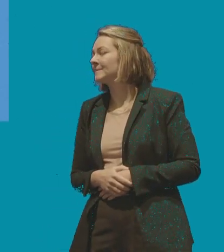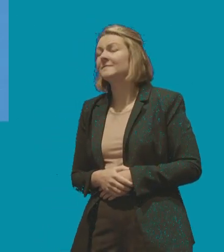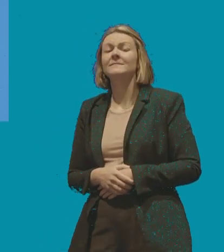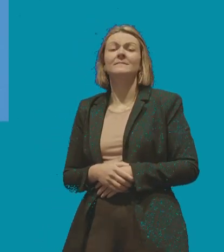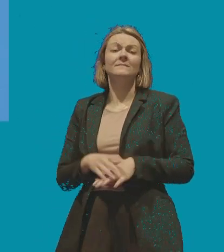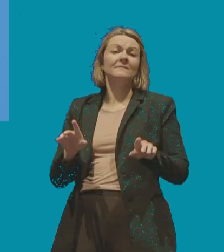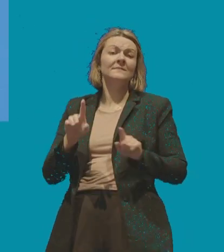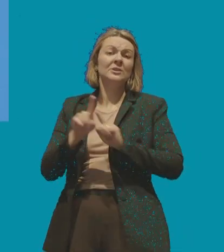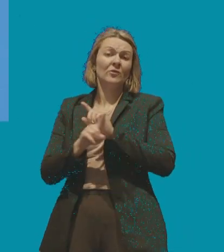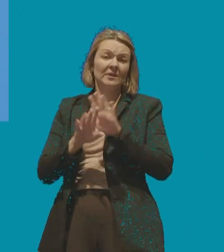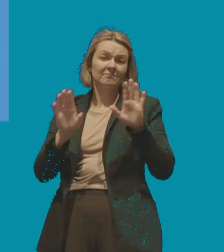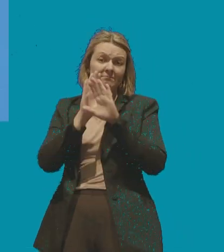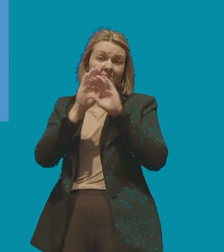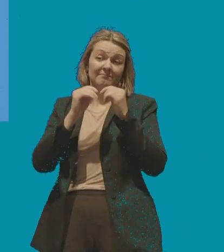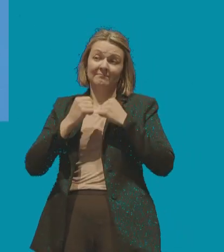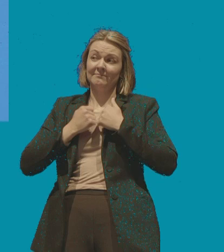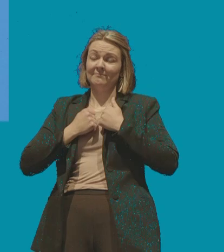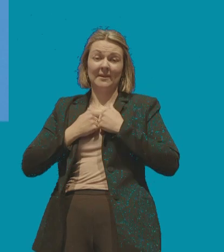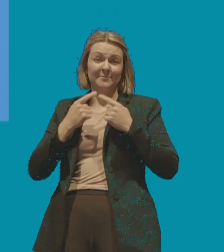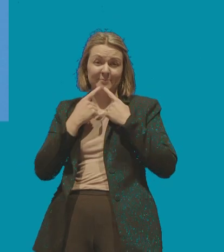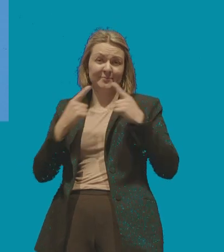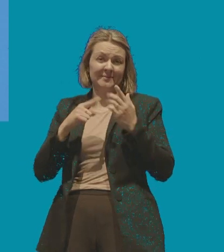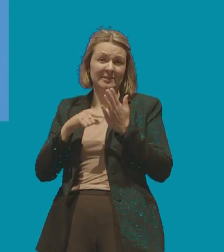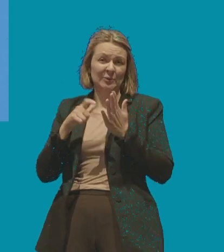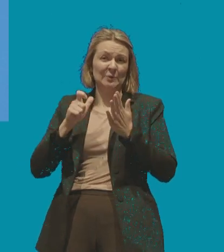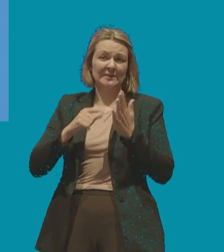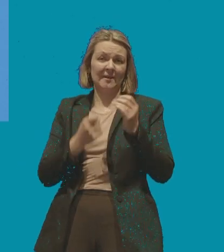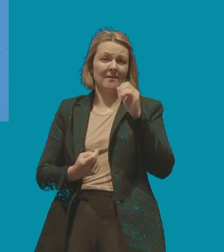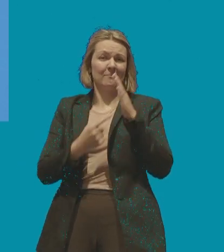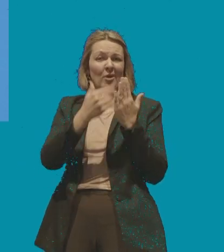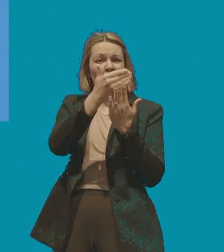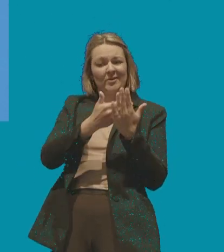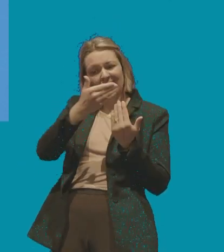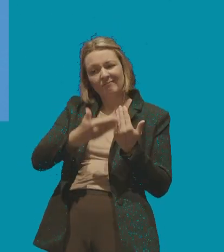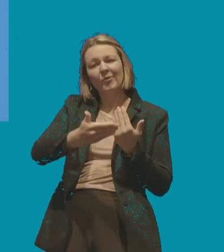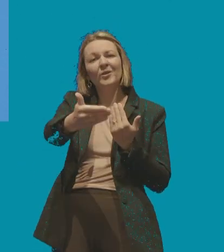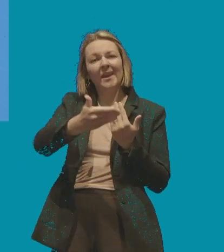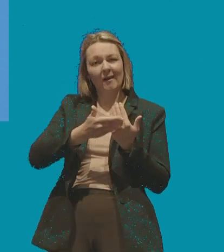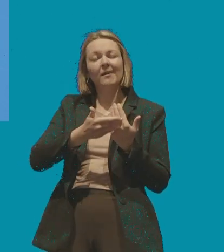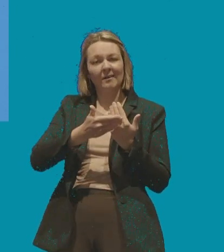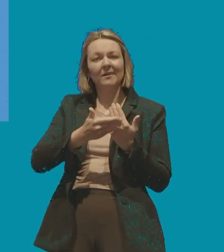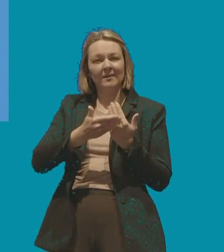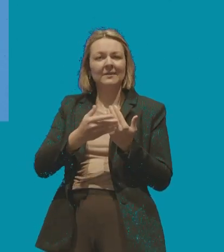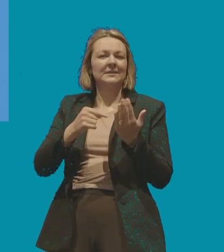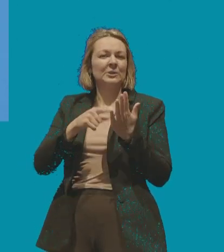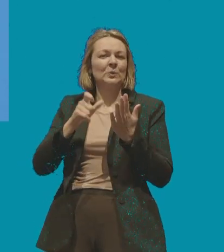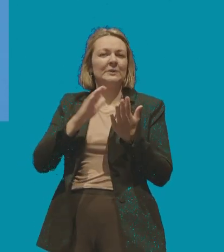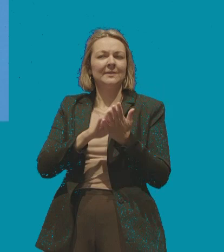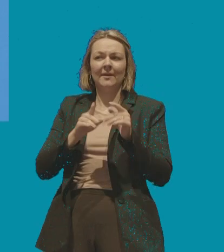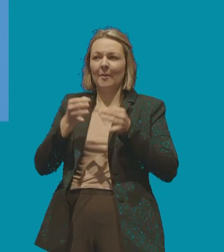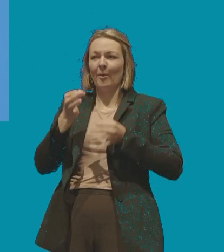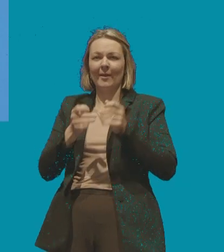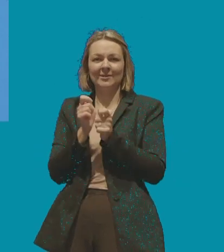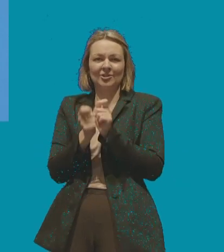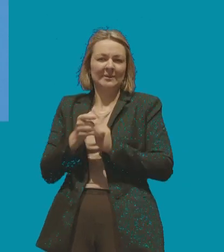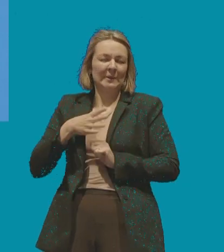Conference, I want to focus the bulk of my remarks on the TUC's key priorities for the year ahead, about the need to secure political change, on why we need a